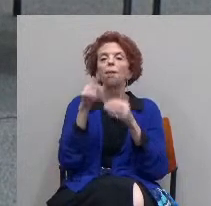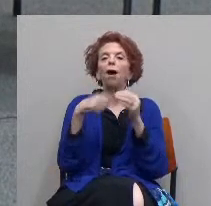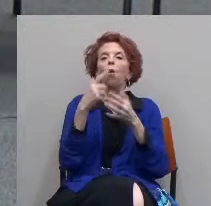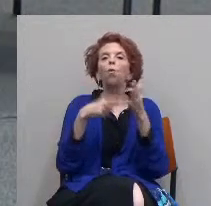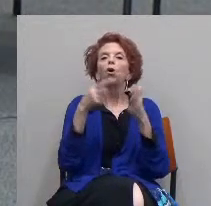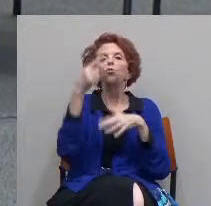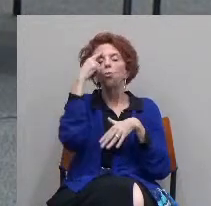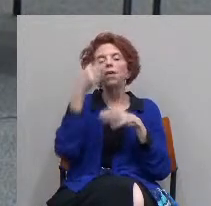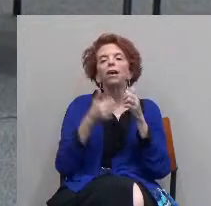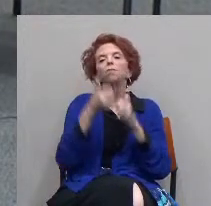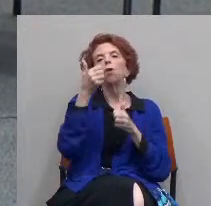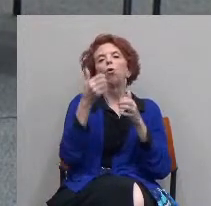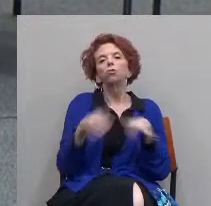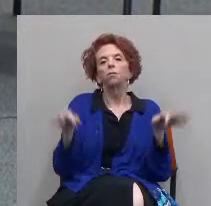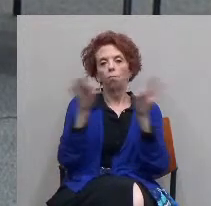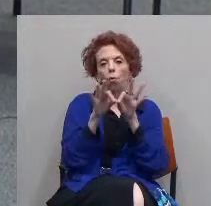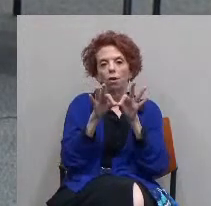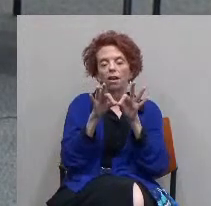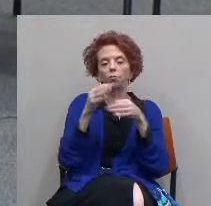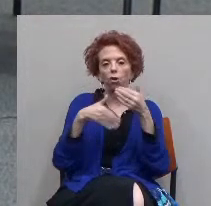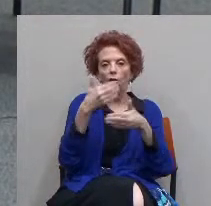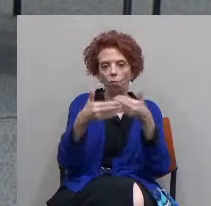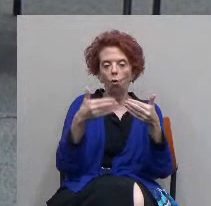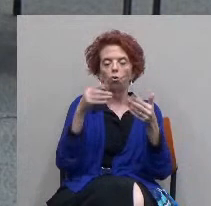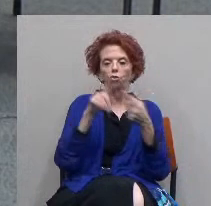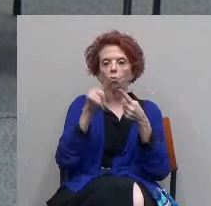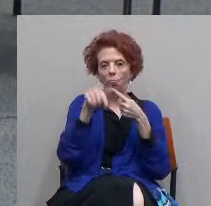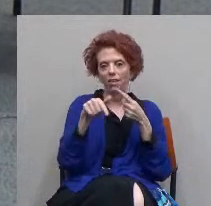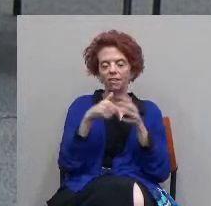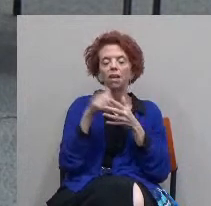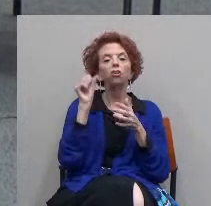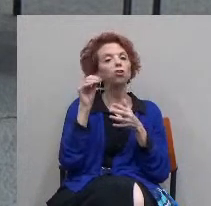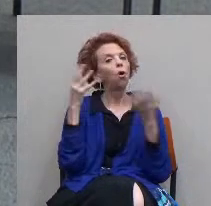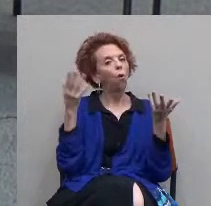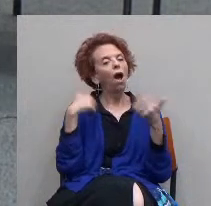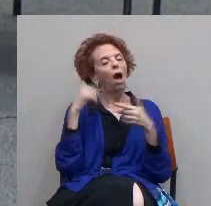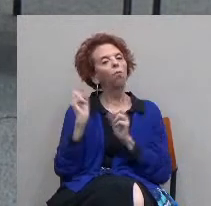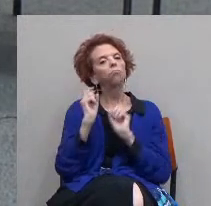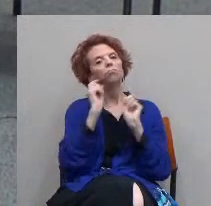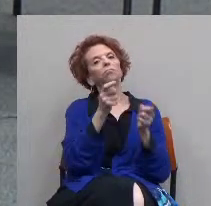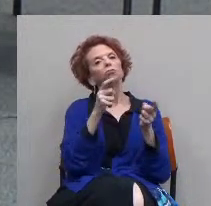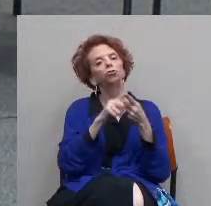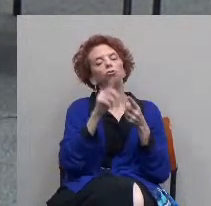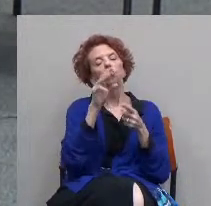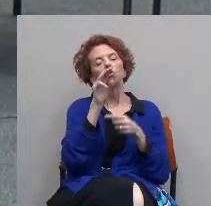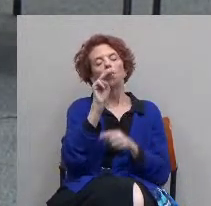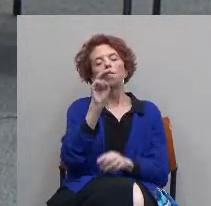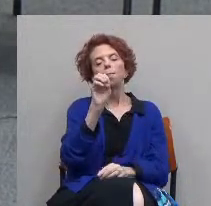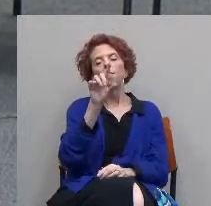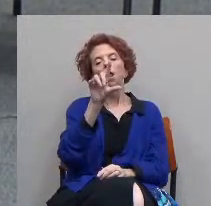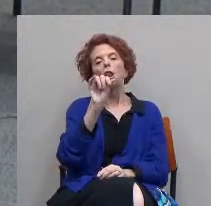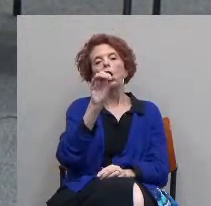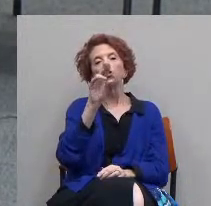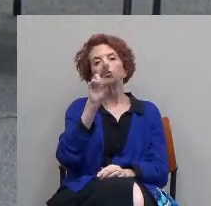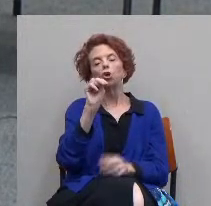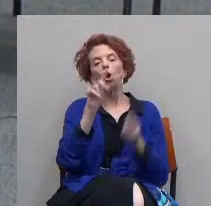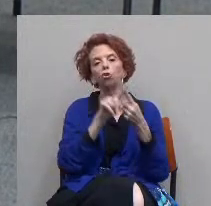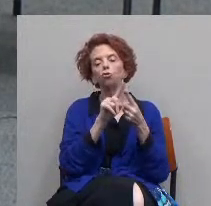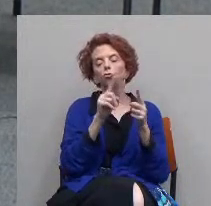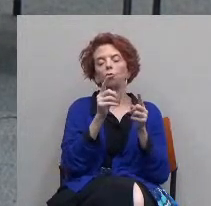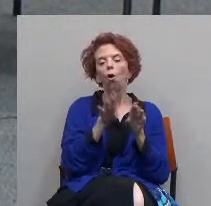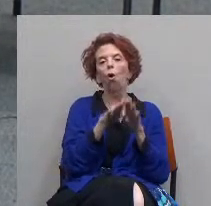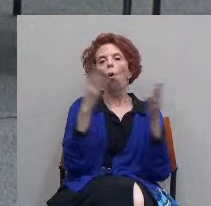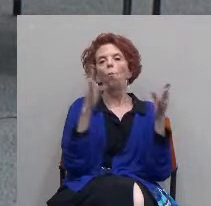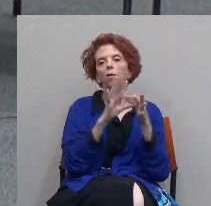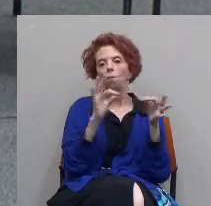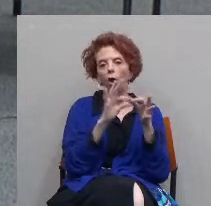important as we enter this legislative session. And so with that, I'll turn it over to Mr. Lonsall to make some opening remarks